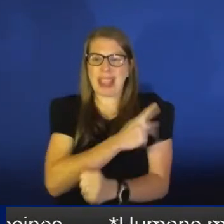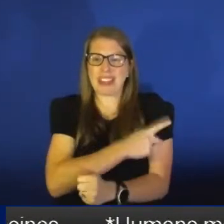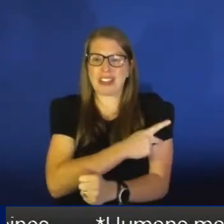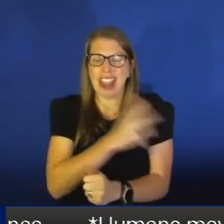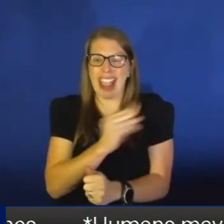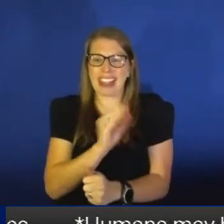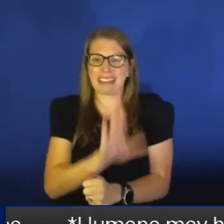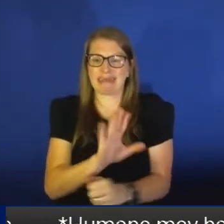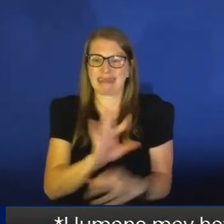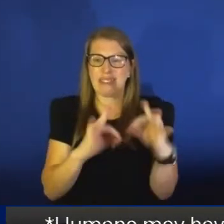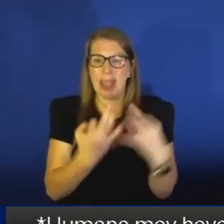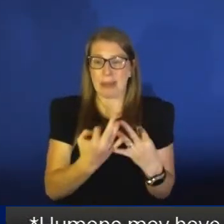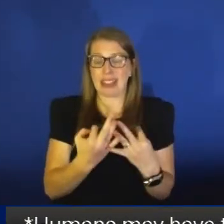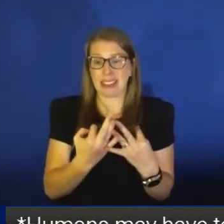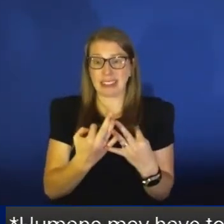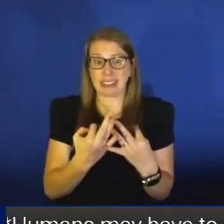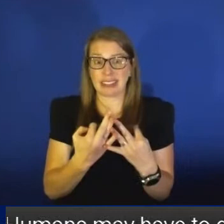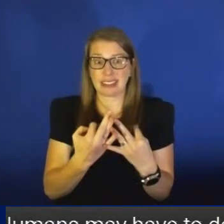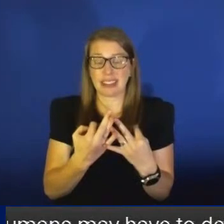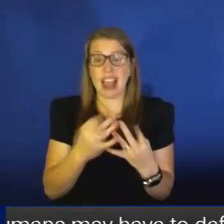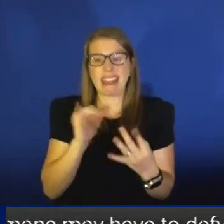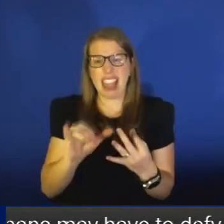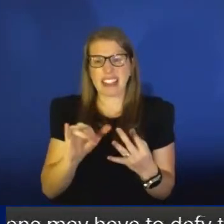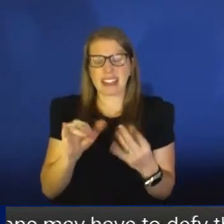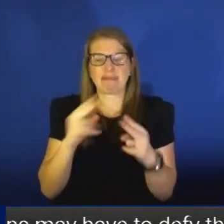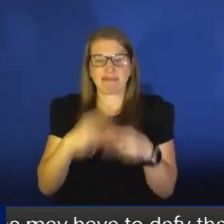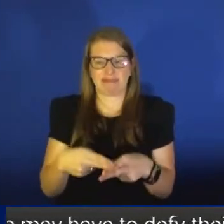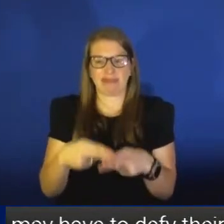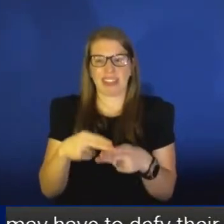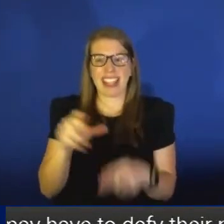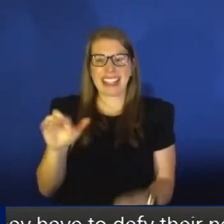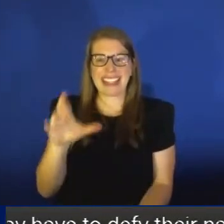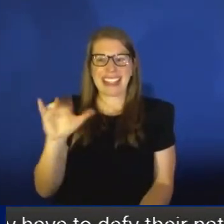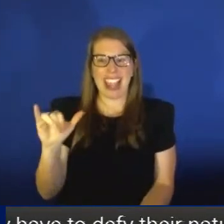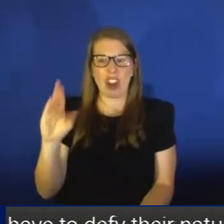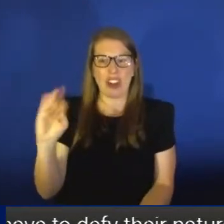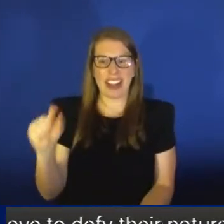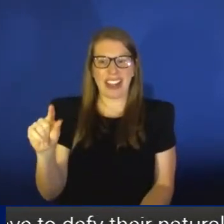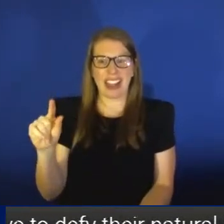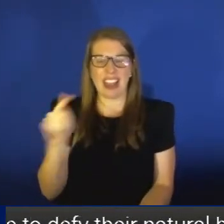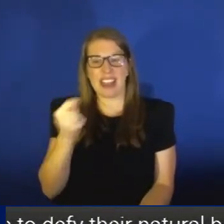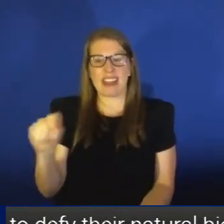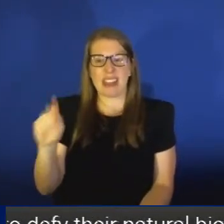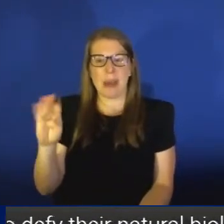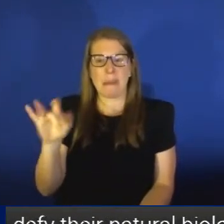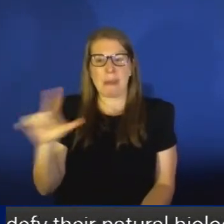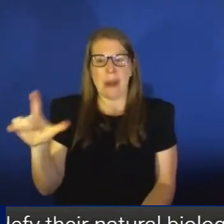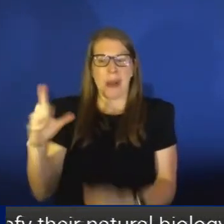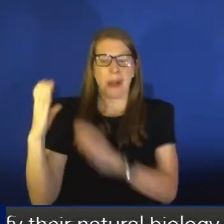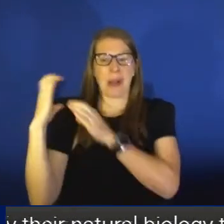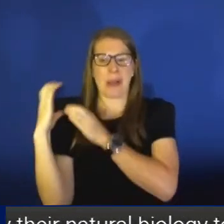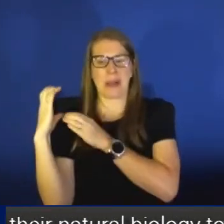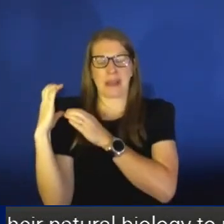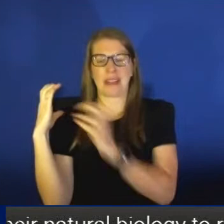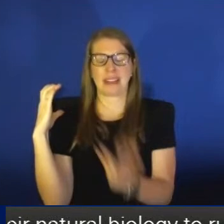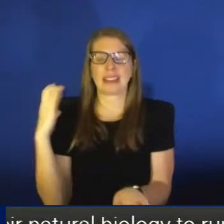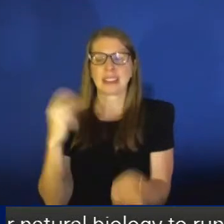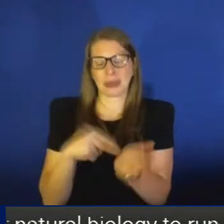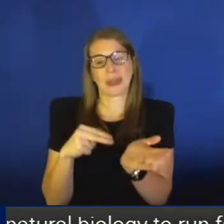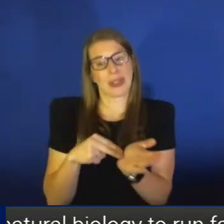family? To me, that's carrying the ball. And I think the nursing staff does that, and I think they do an amazing job here in many